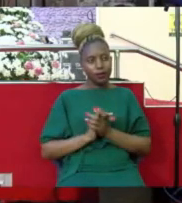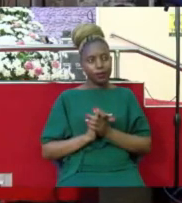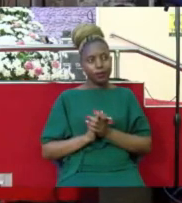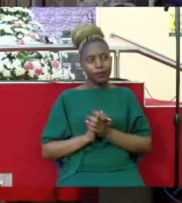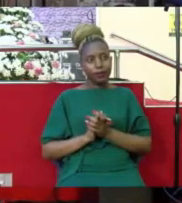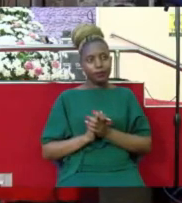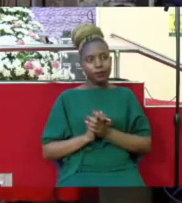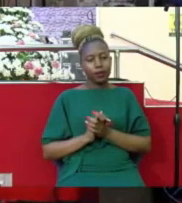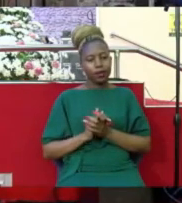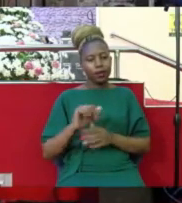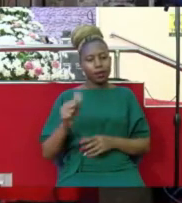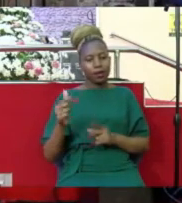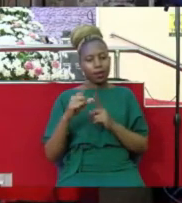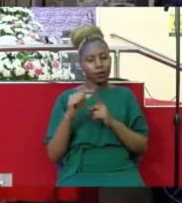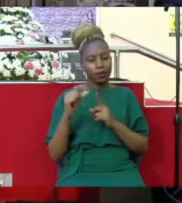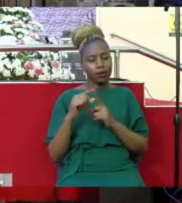In other words, a